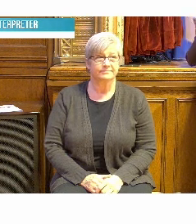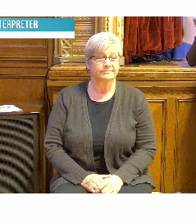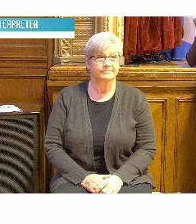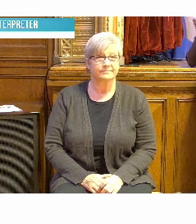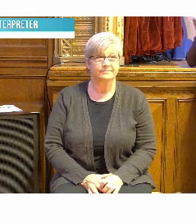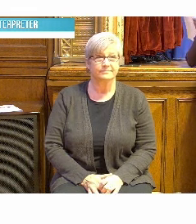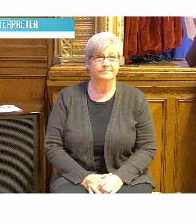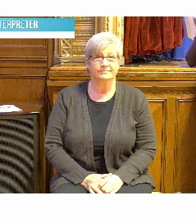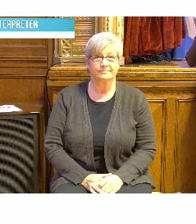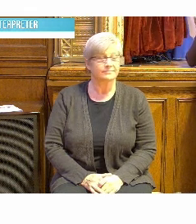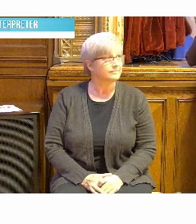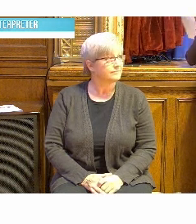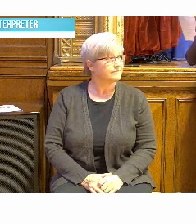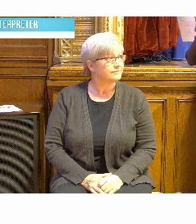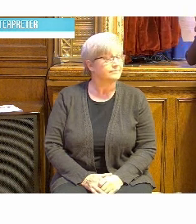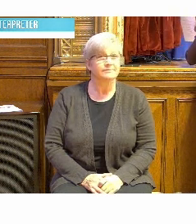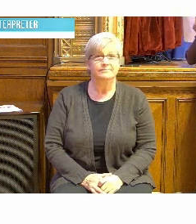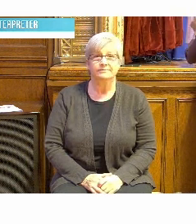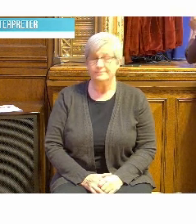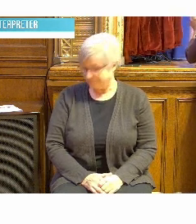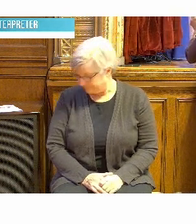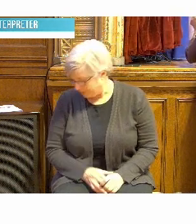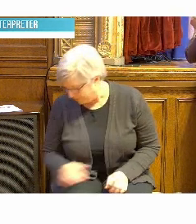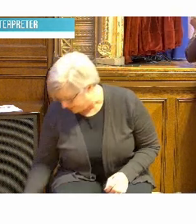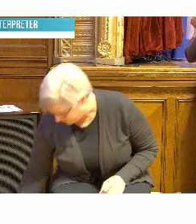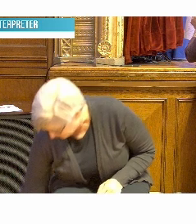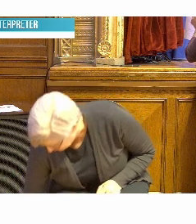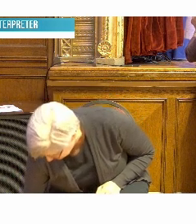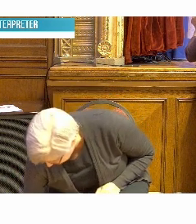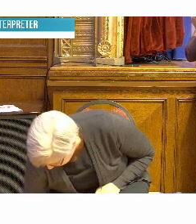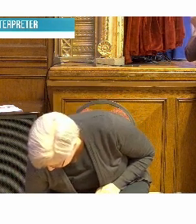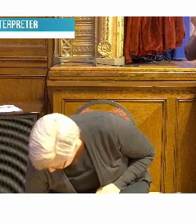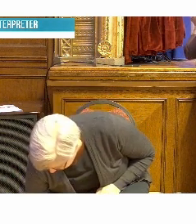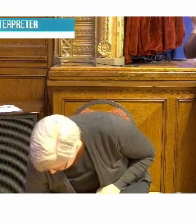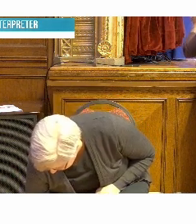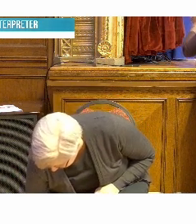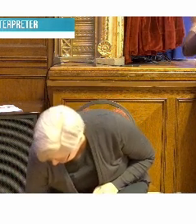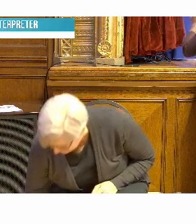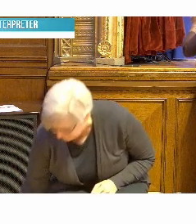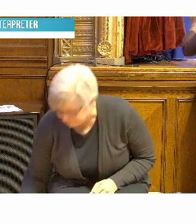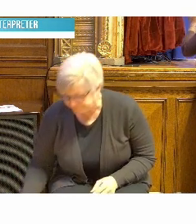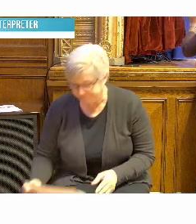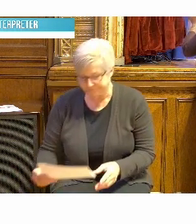Mm. Demanda's first. Demanda's first.